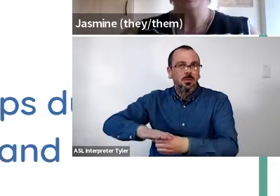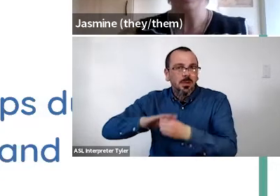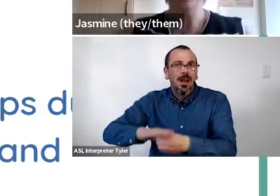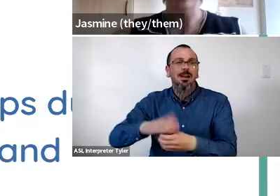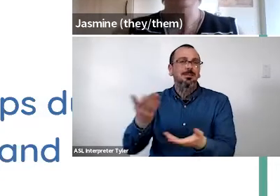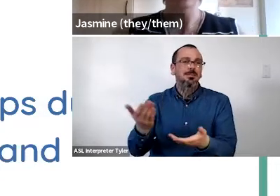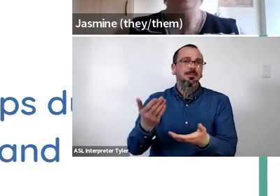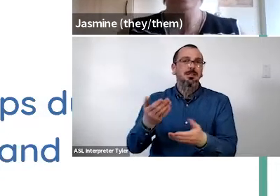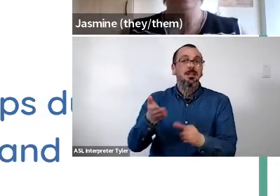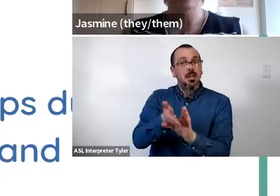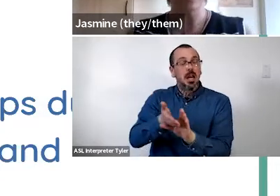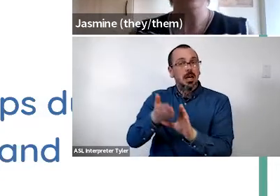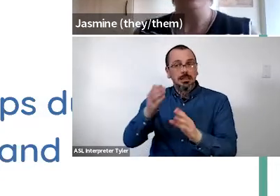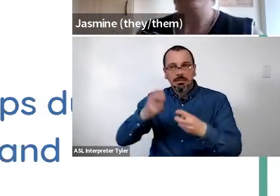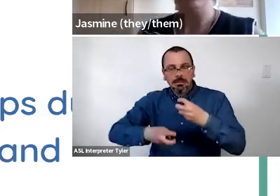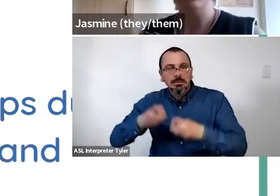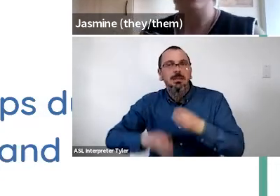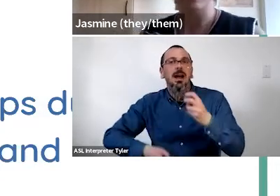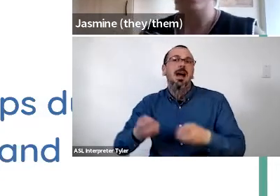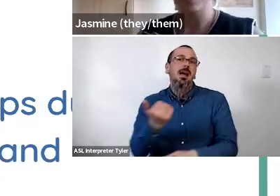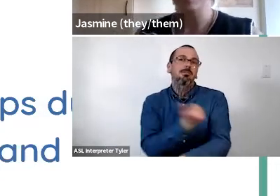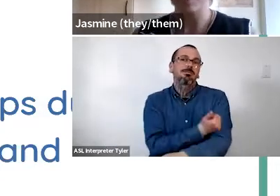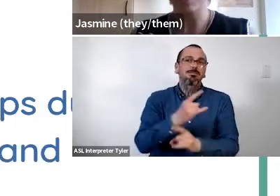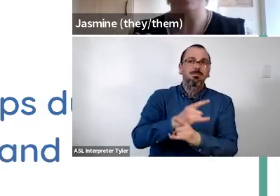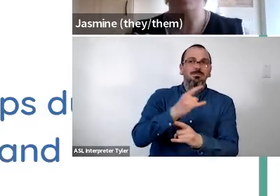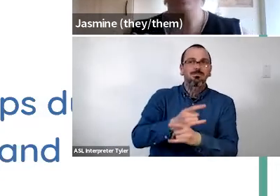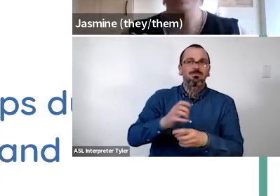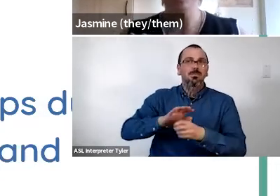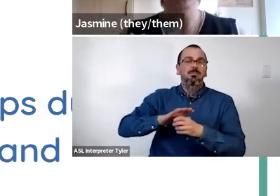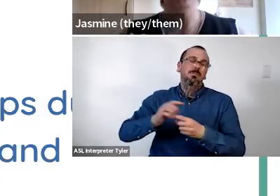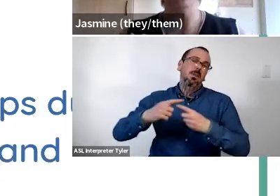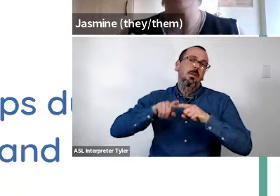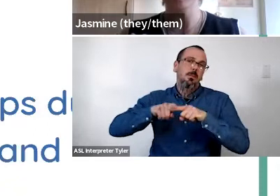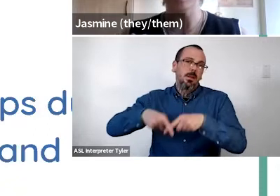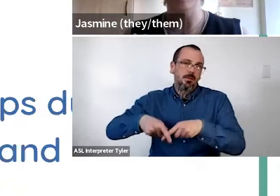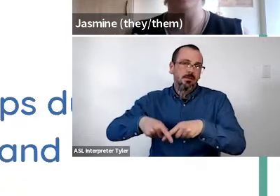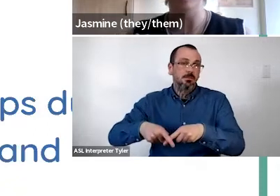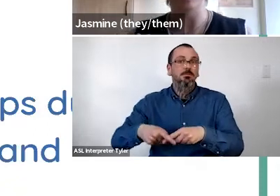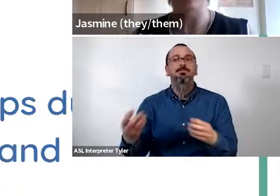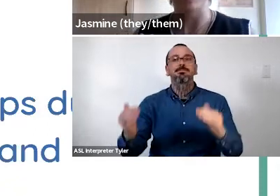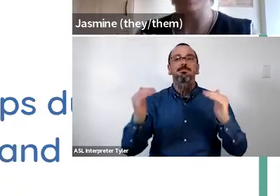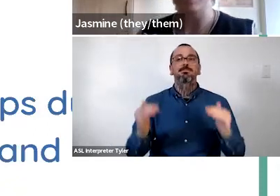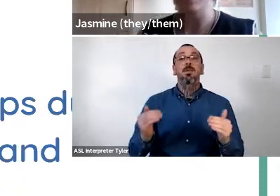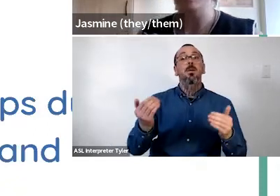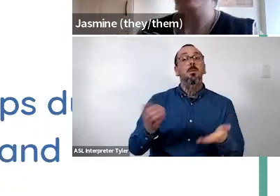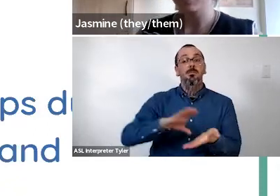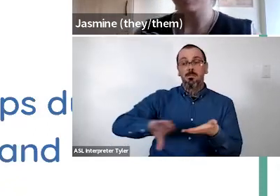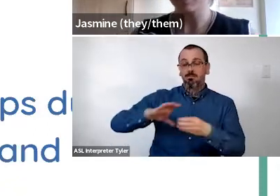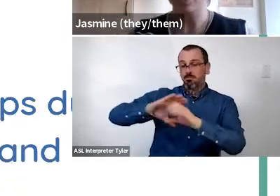So minority stress is the increased level of stress experienced by minority groups due to chronically high levels of